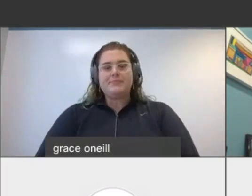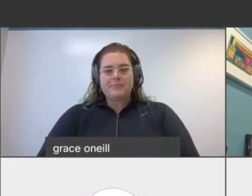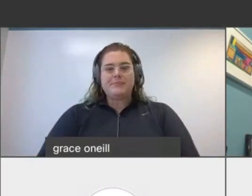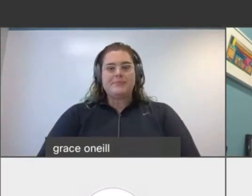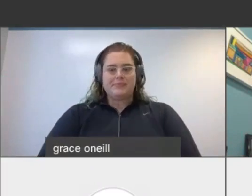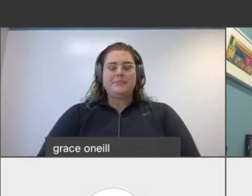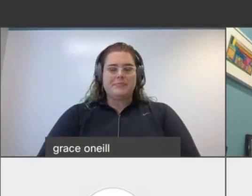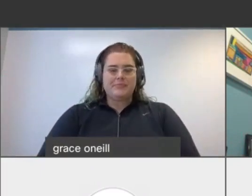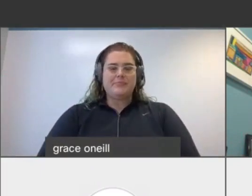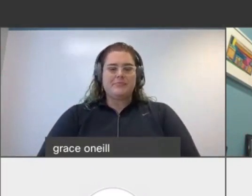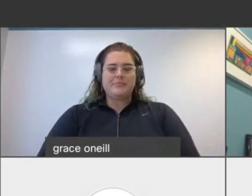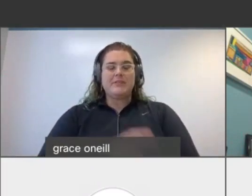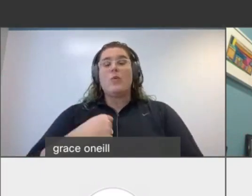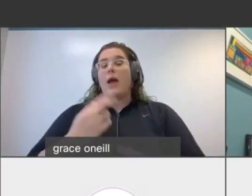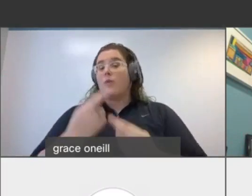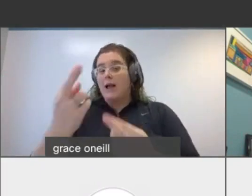So either go to